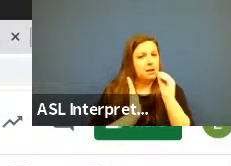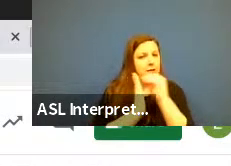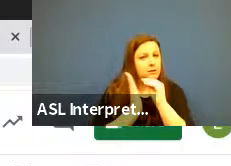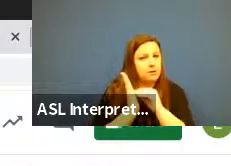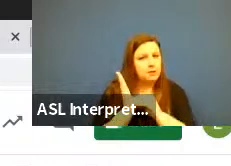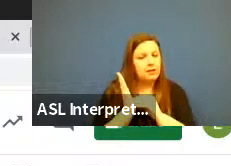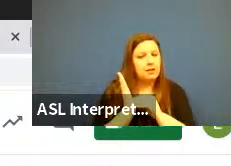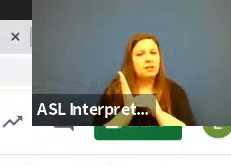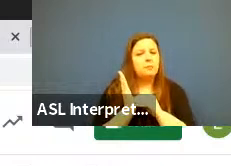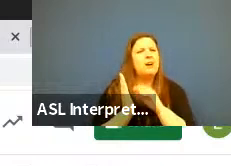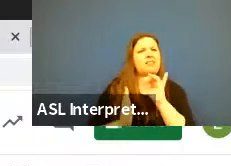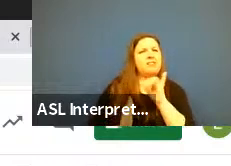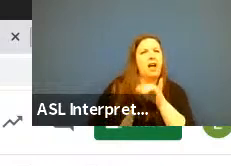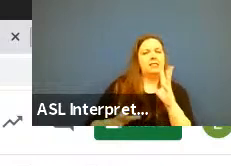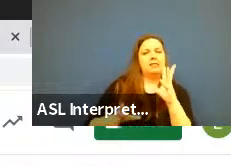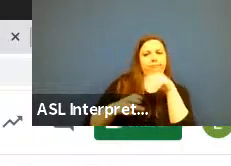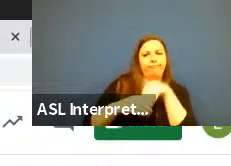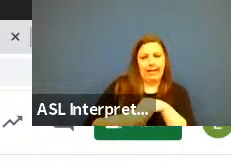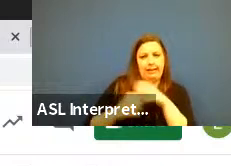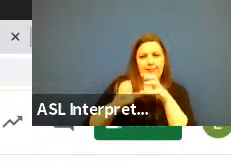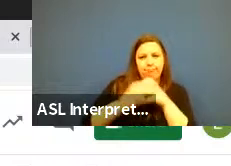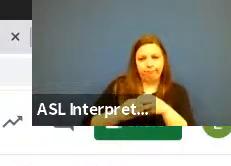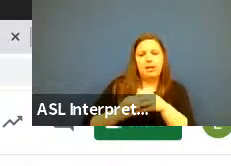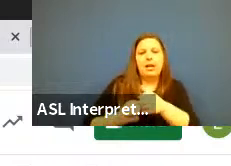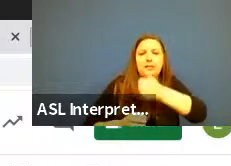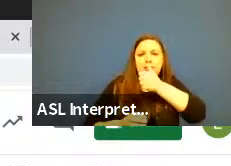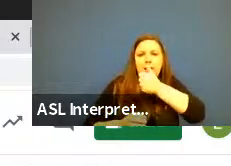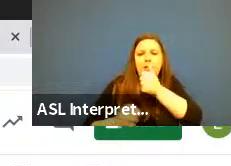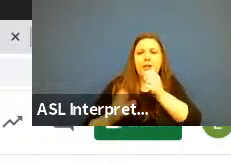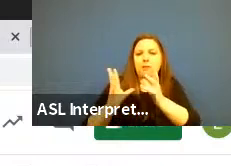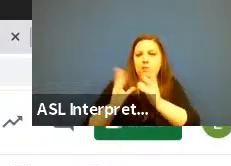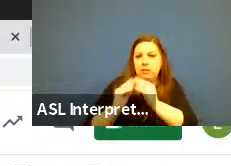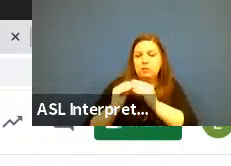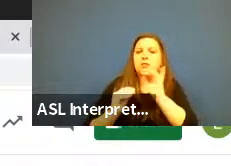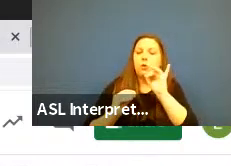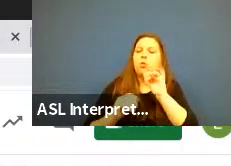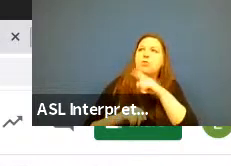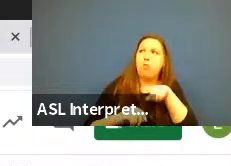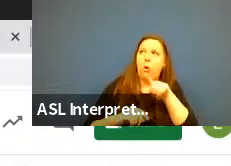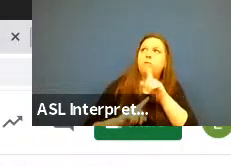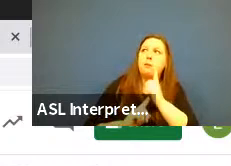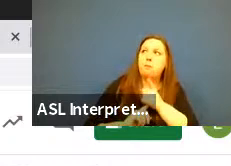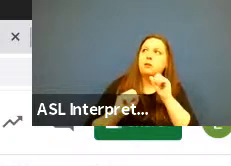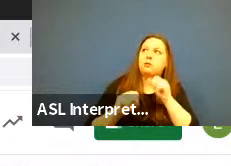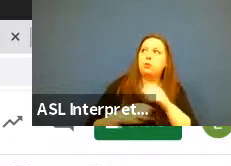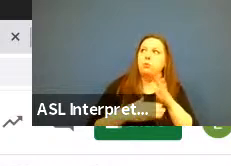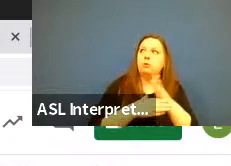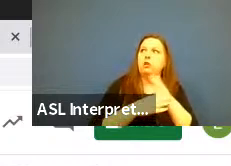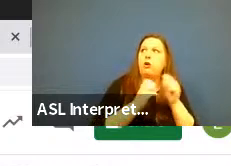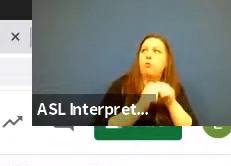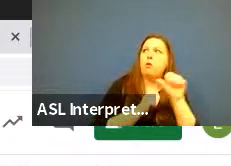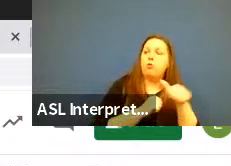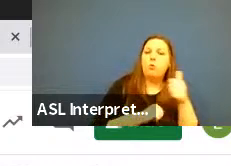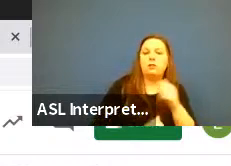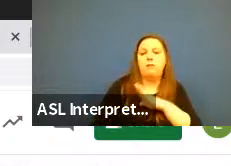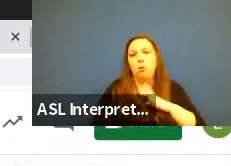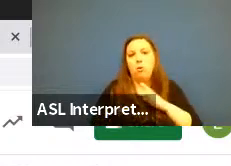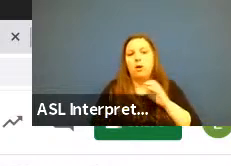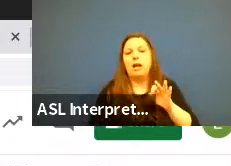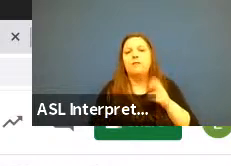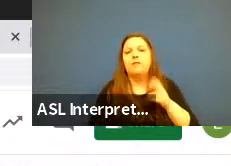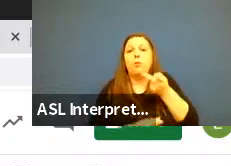into executive session. Yeah. So it would be an executive session. Yeah. So those minutes could be shared with the rest of the board if they were